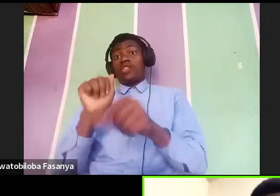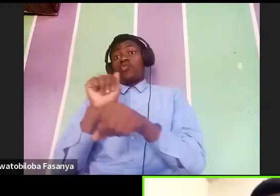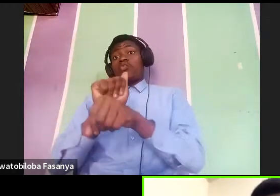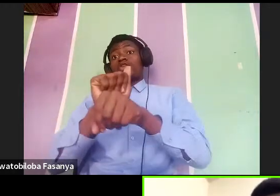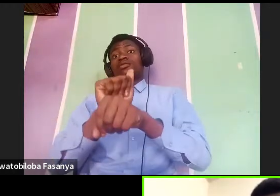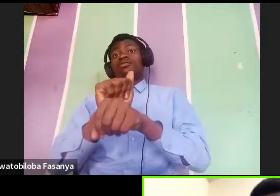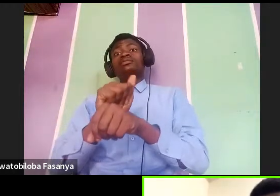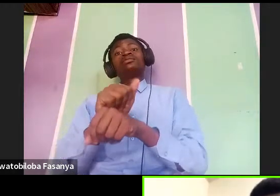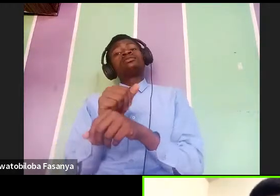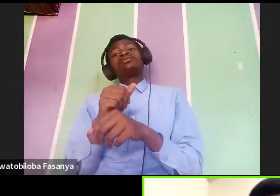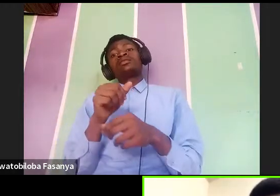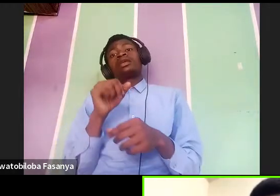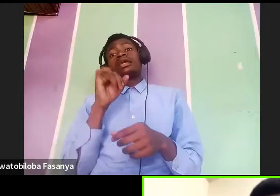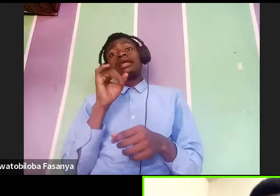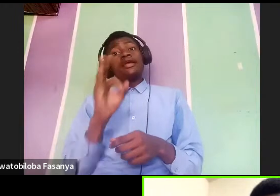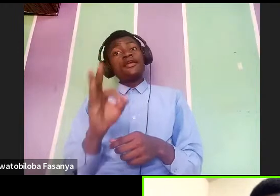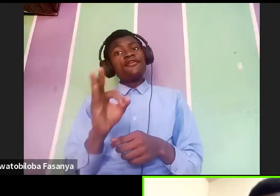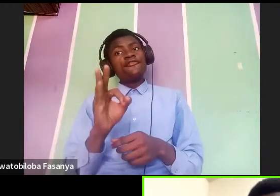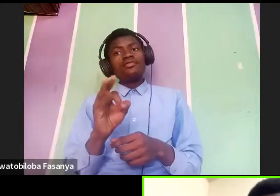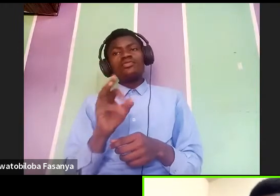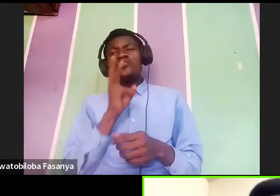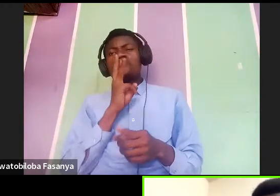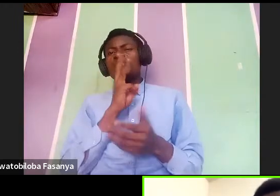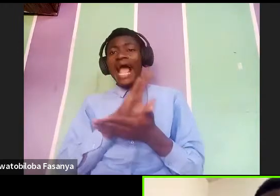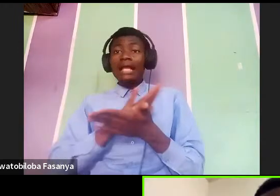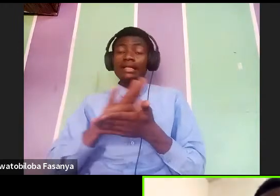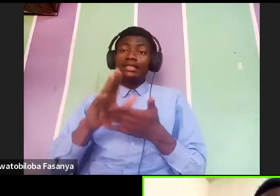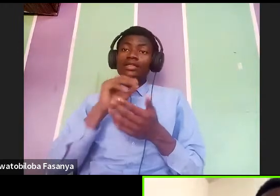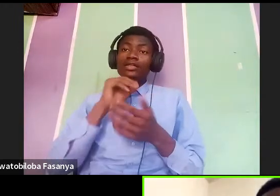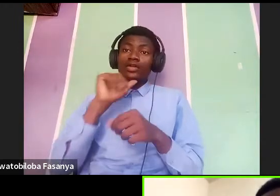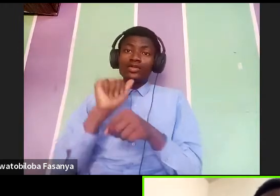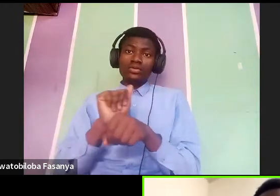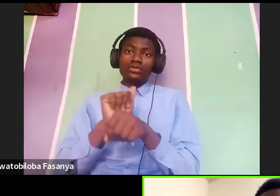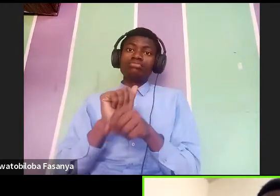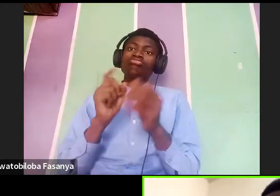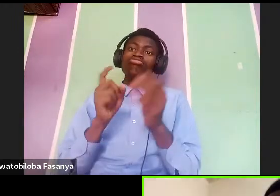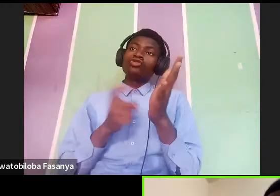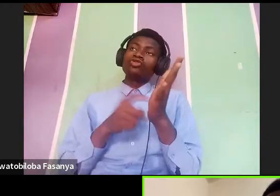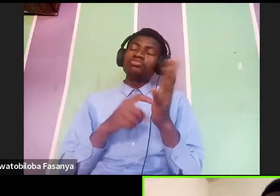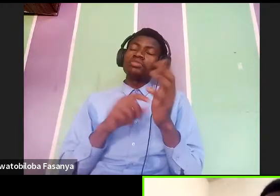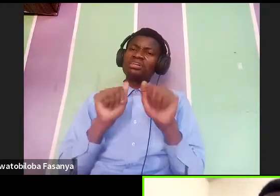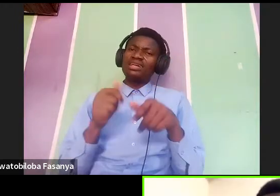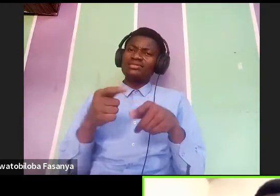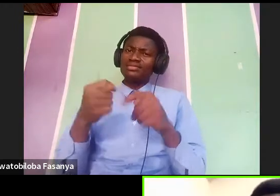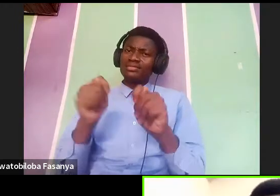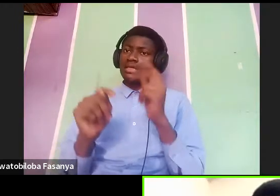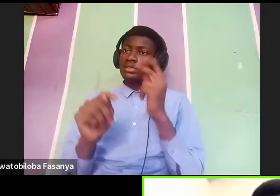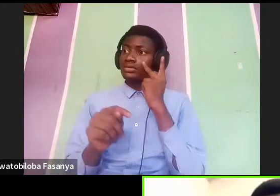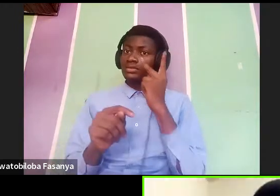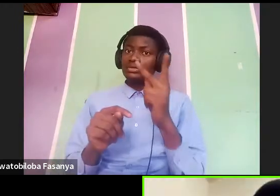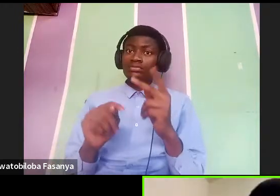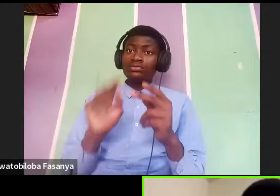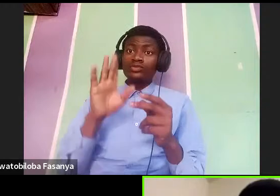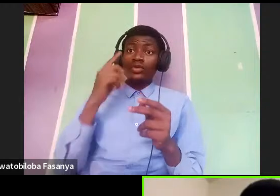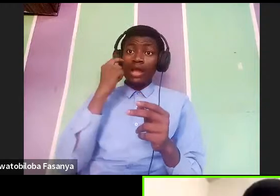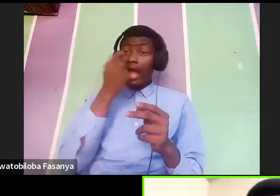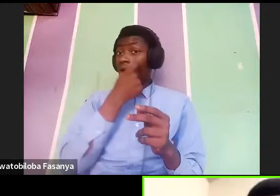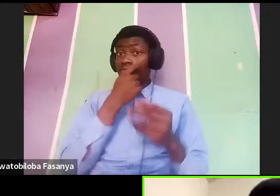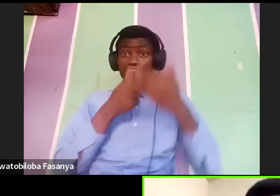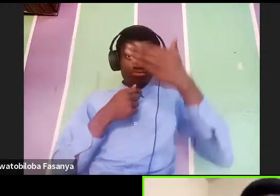If it has not worked, then sometimes you can try and see if you can open your eyes in the mirror as wide